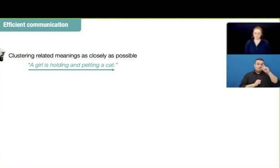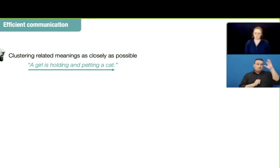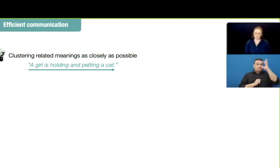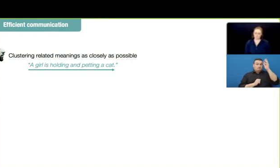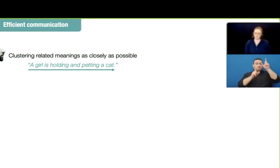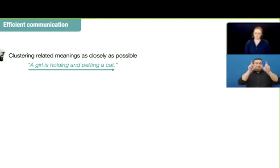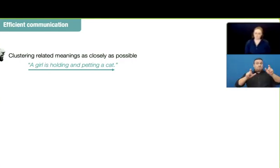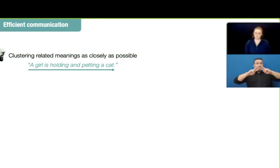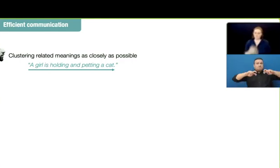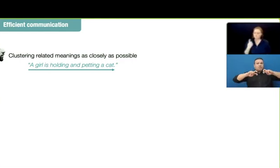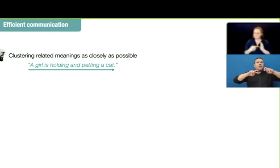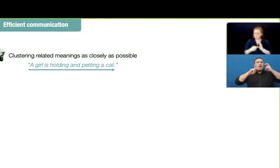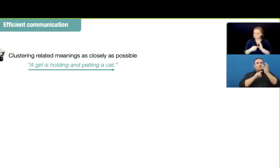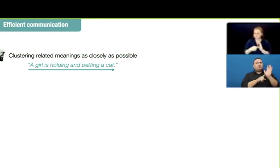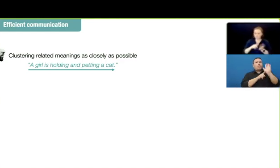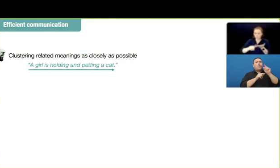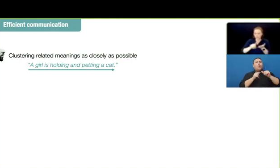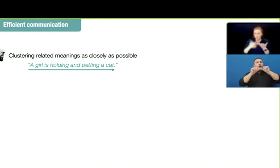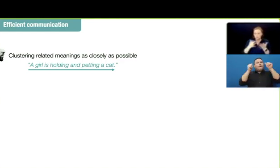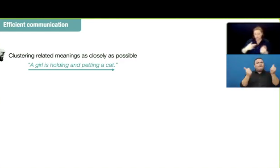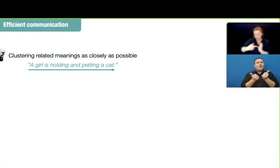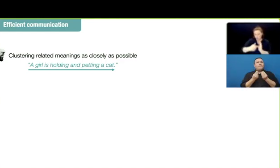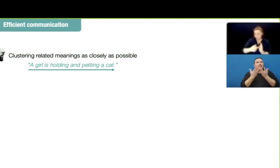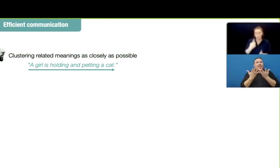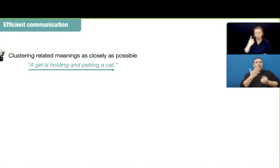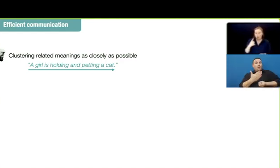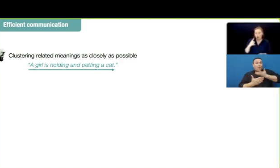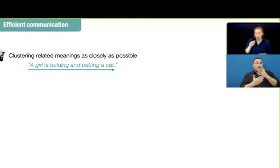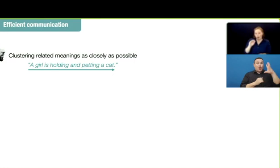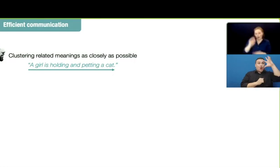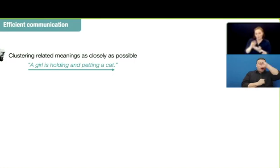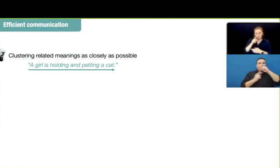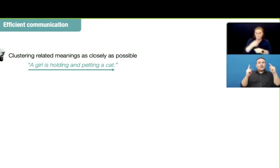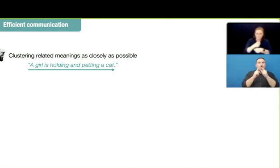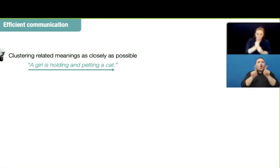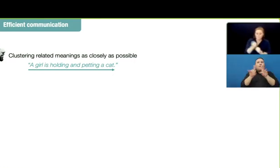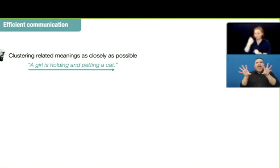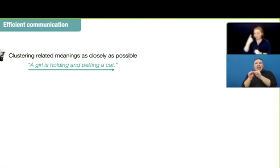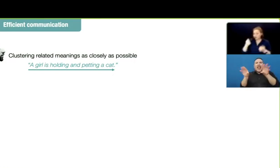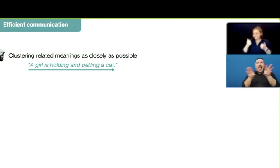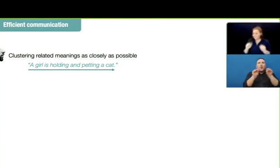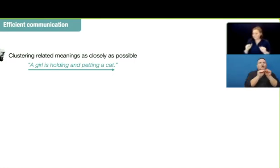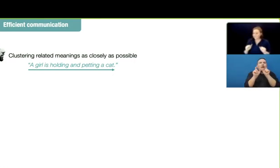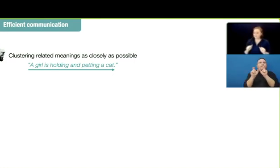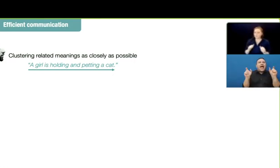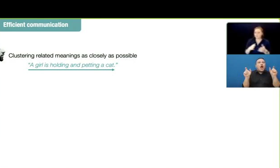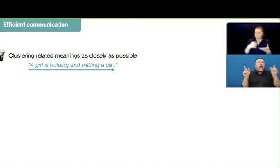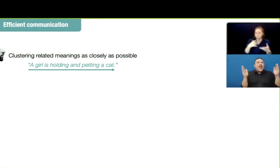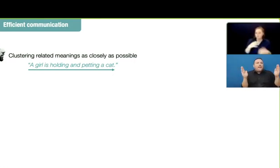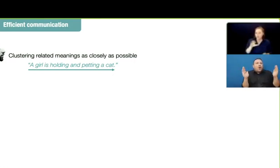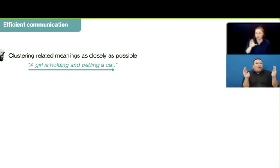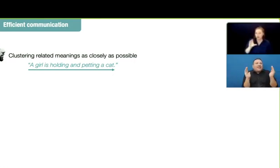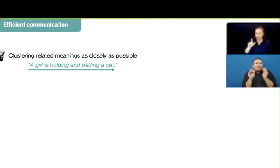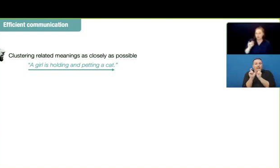For example, research has shown that one way to minimize production and comprehension effort is clustering related words as closely together